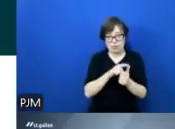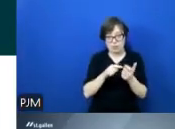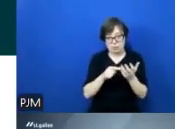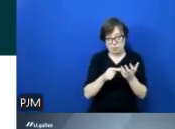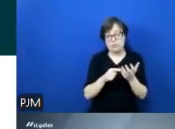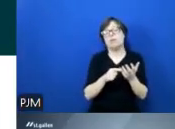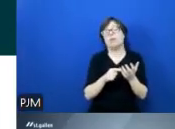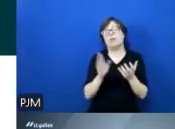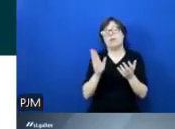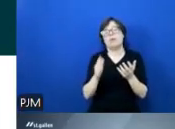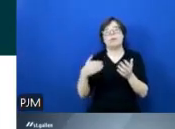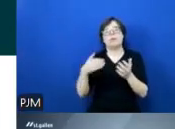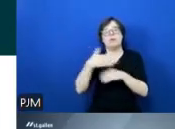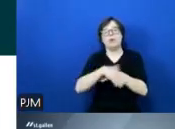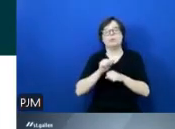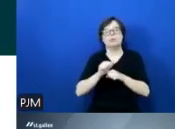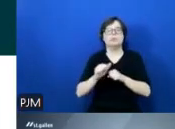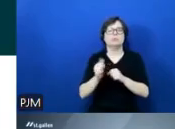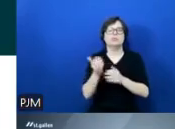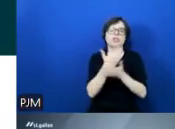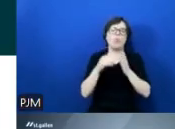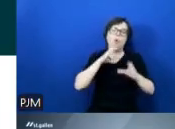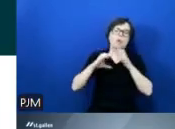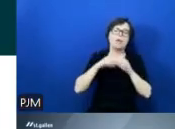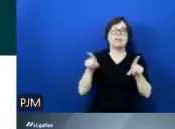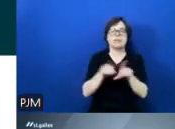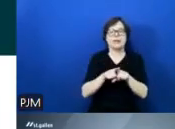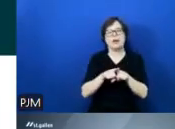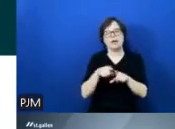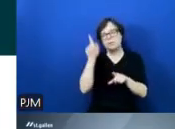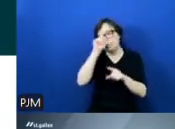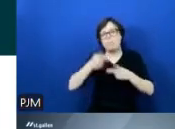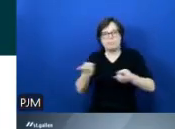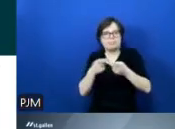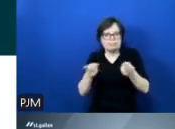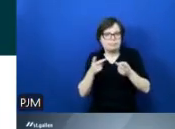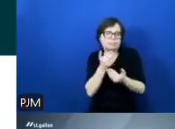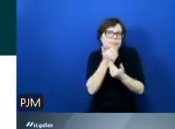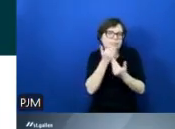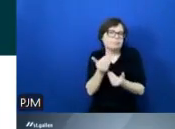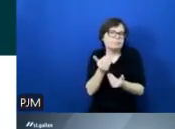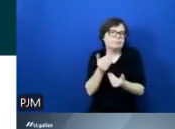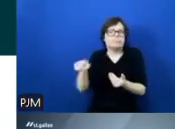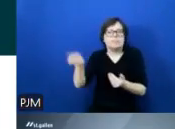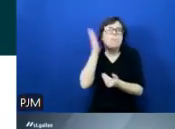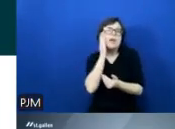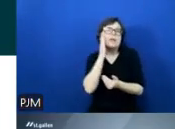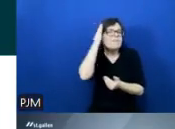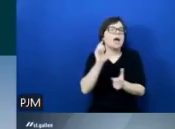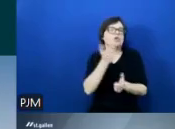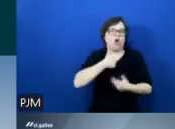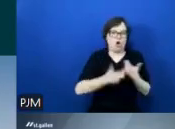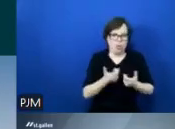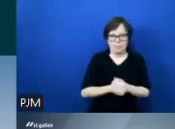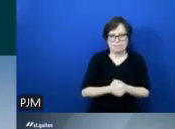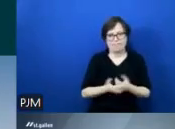The whole is closed, as we can say, but the communication and the public relation department that communicates all our